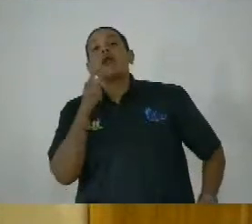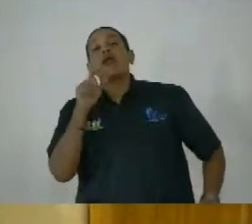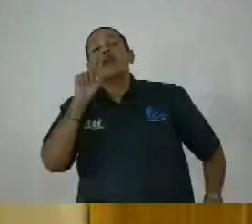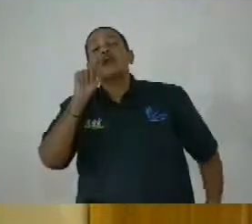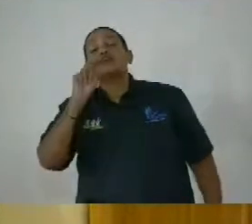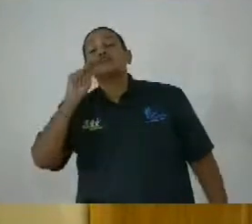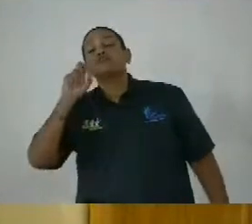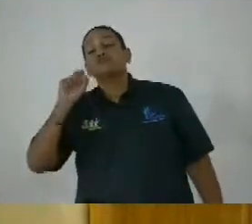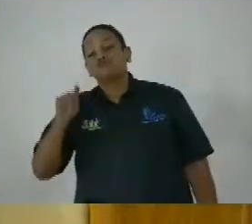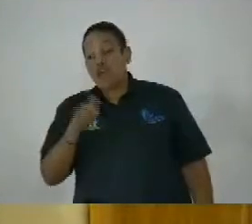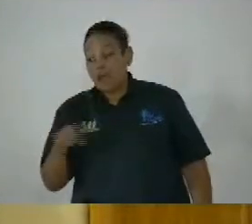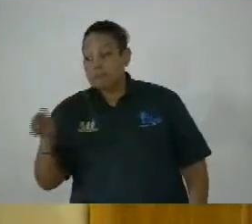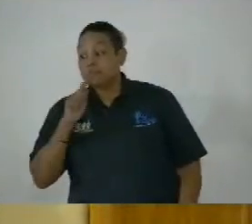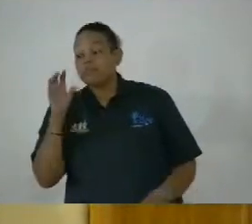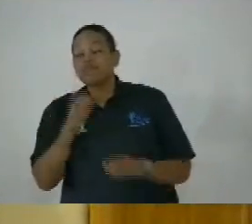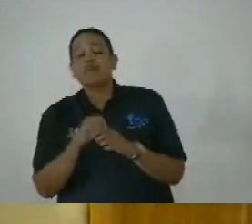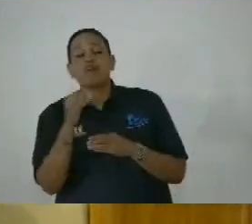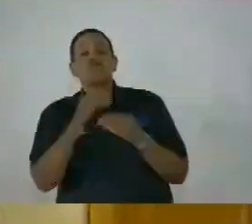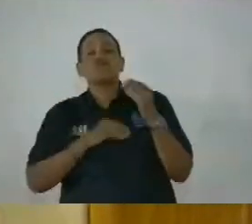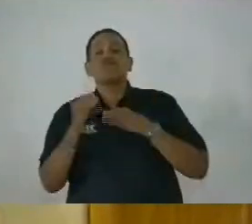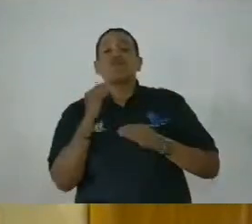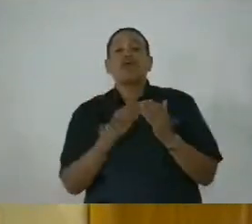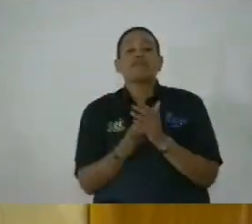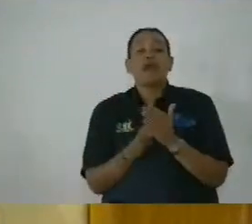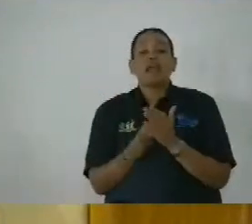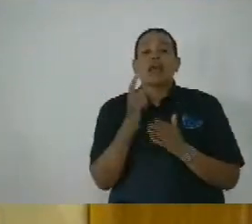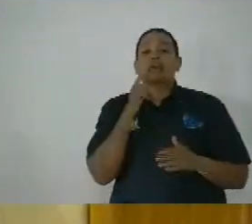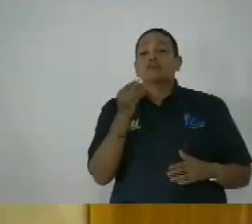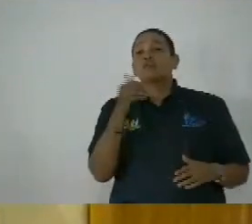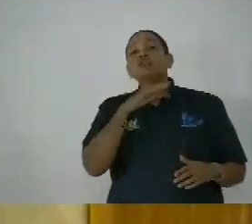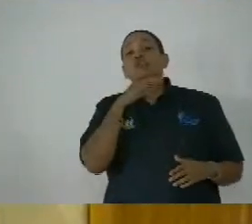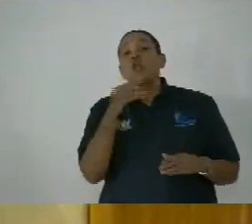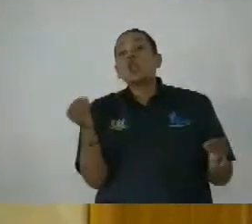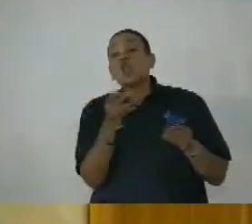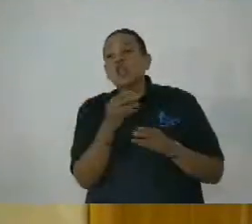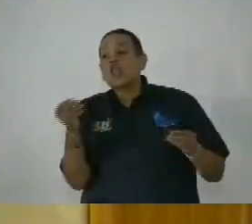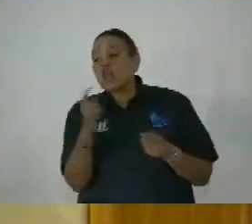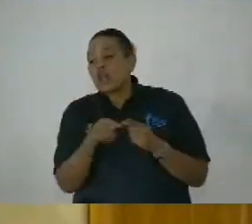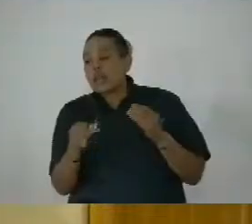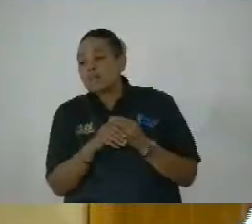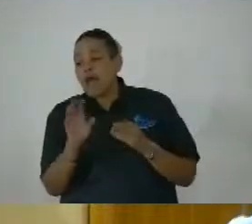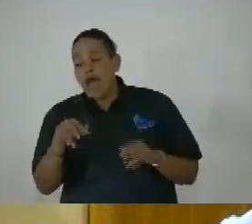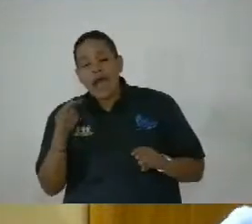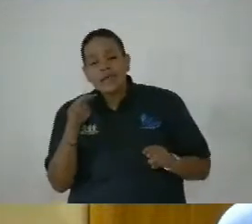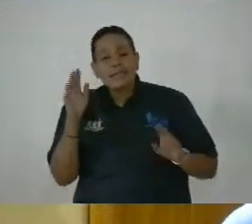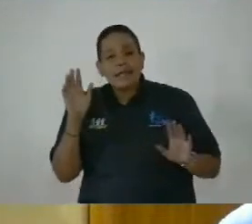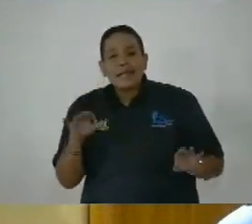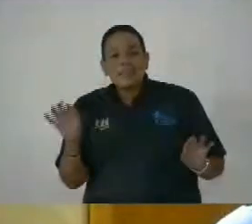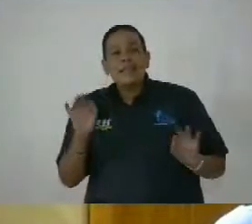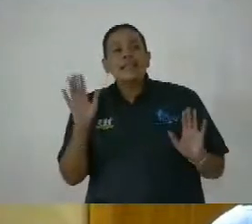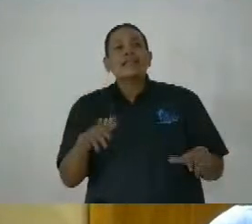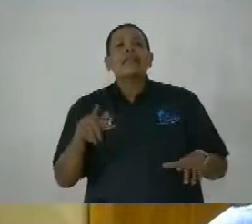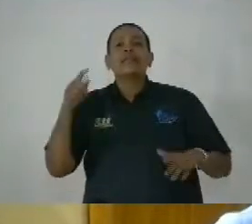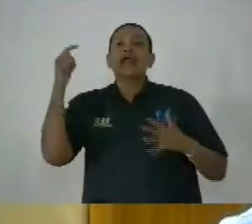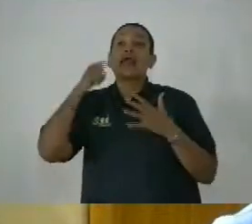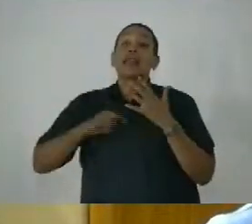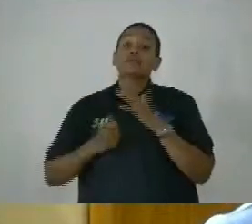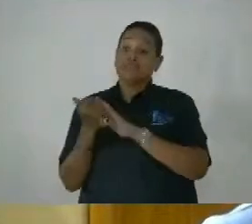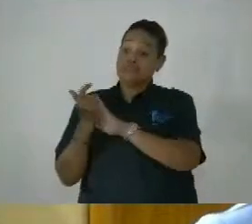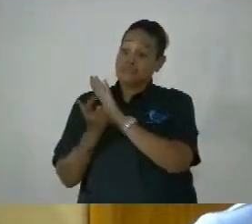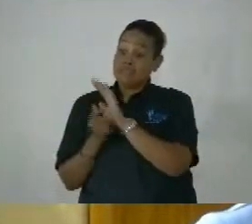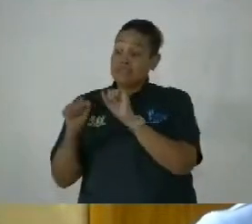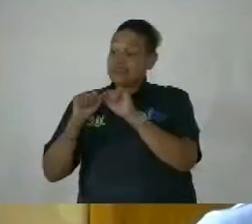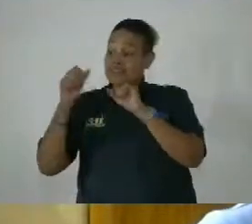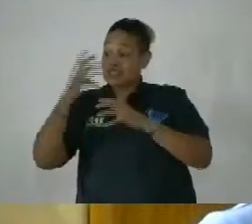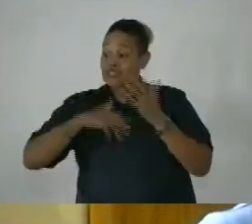It involves trade finance, money laundering, and it undermines elements of the legal society. The court